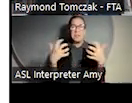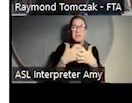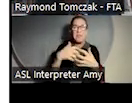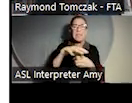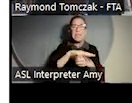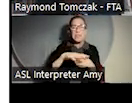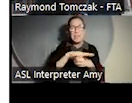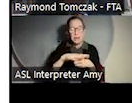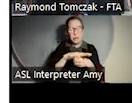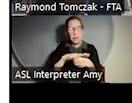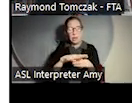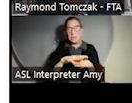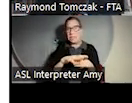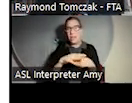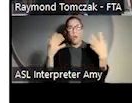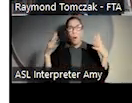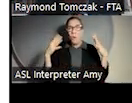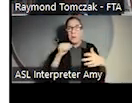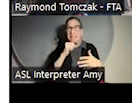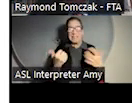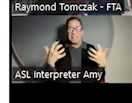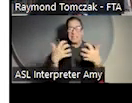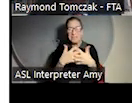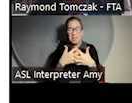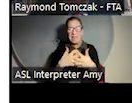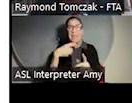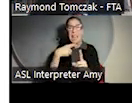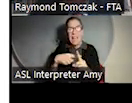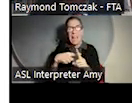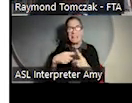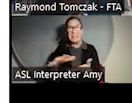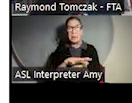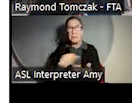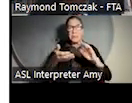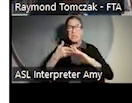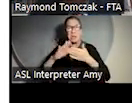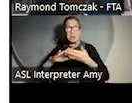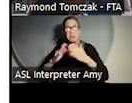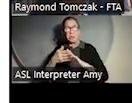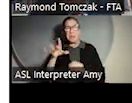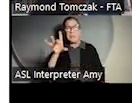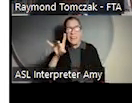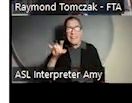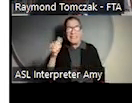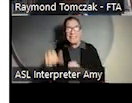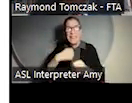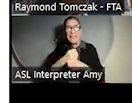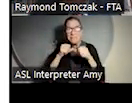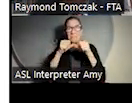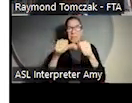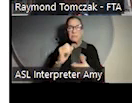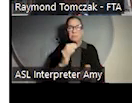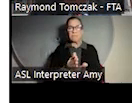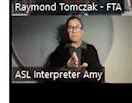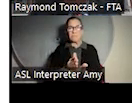not, but also appease the community it's going to tear apart for the next 8 to 10 years. Please You can do conclude your better for New York.